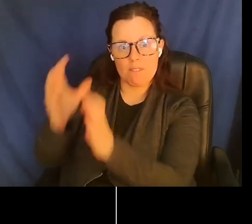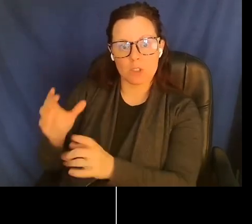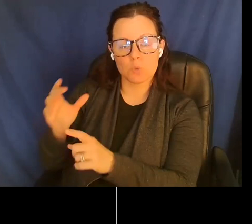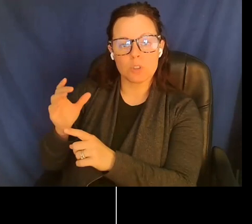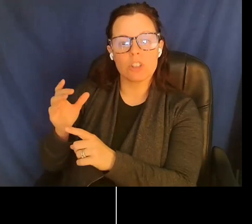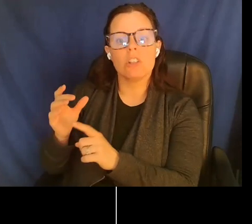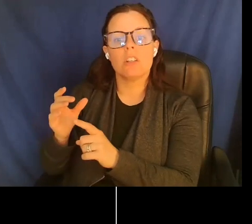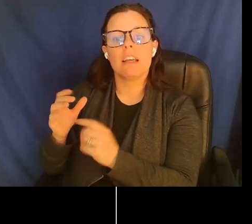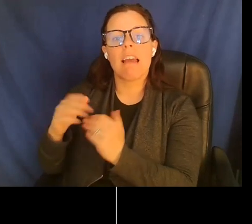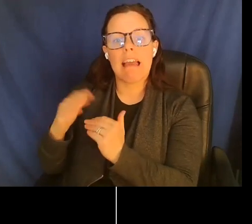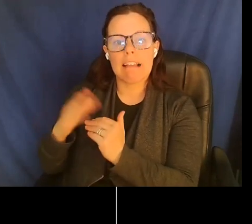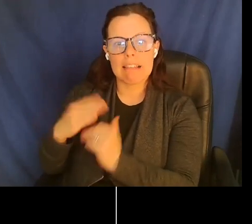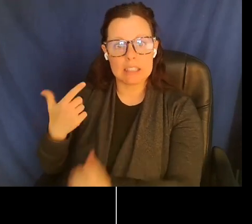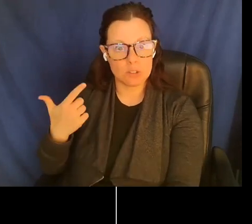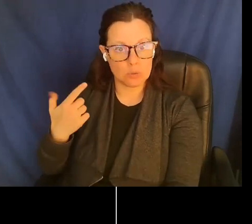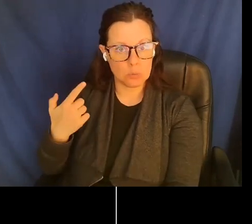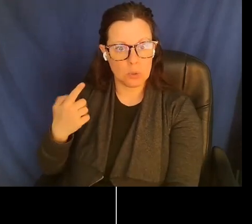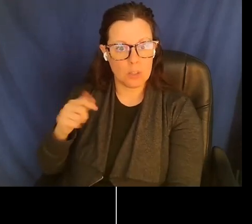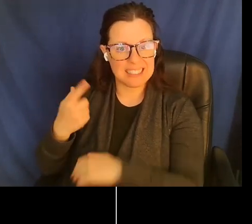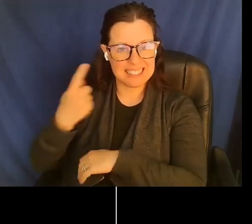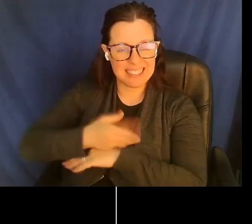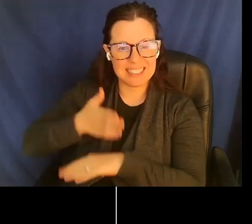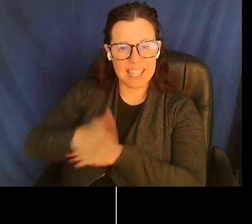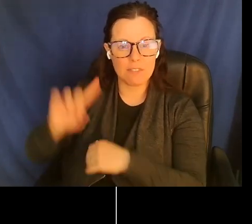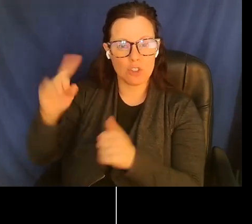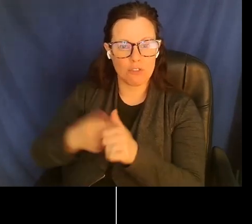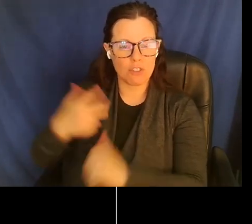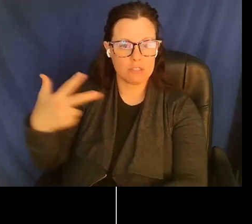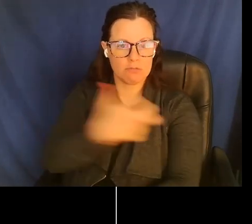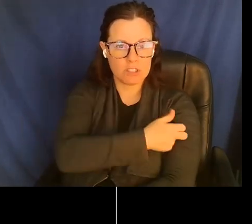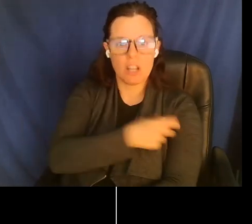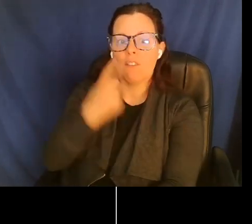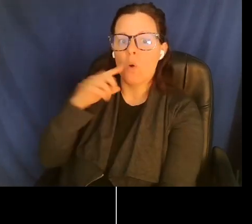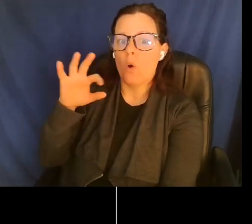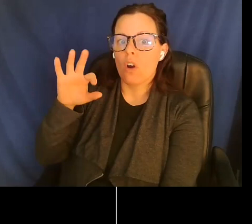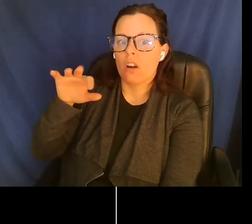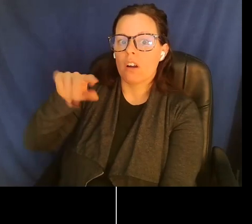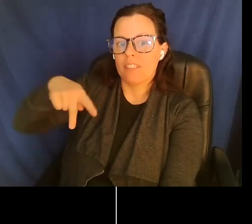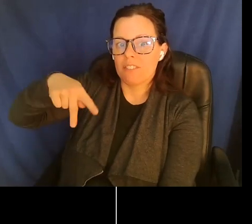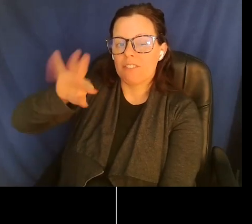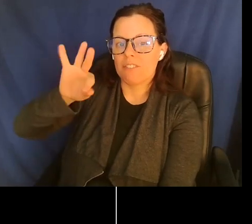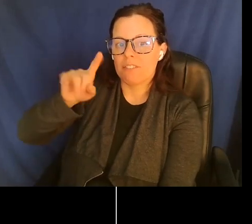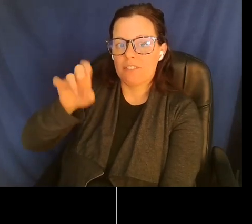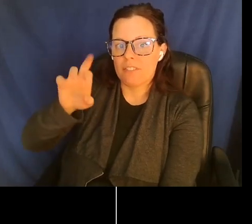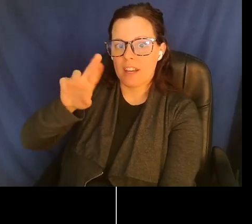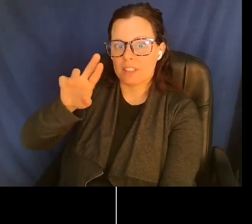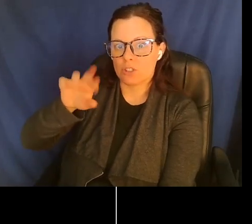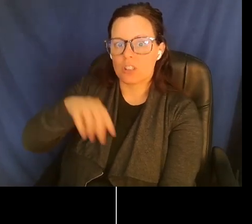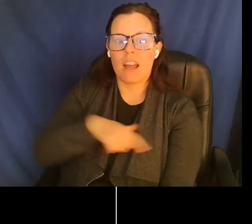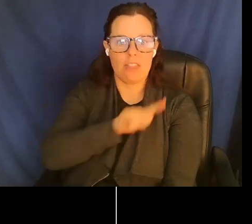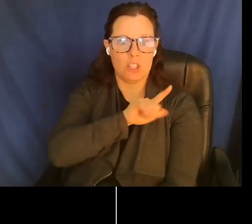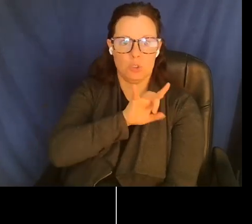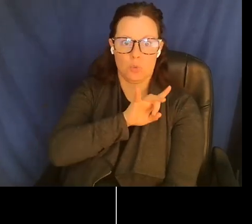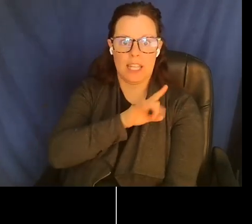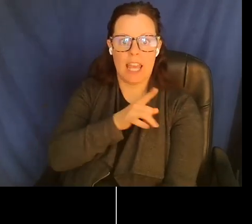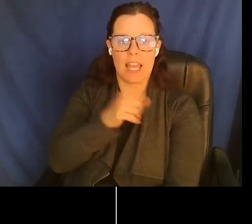least 21 days after your first injection for Pfizer and 28 days after your injection if it was